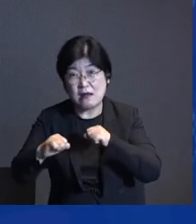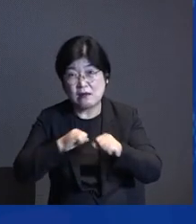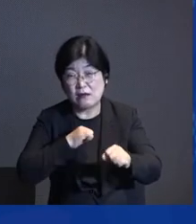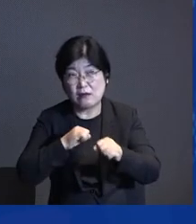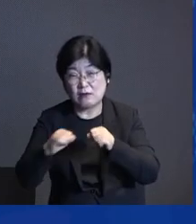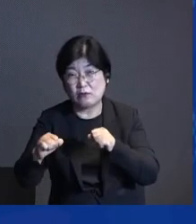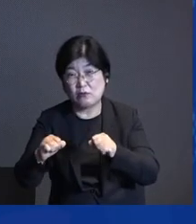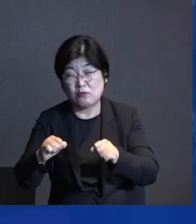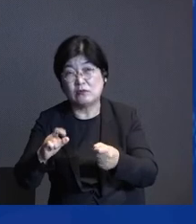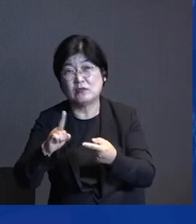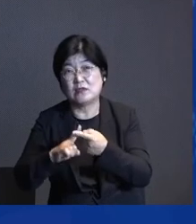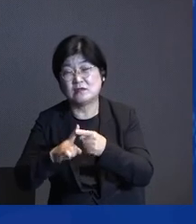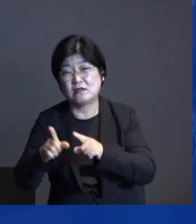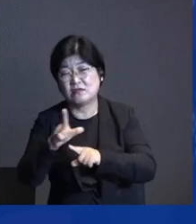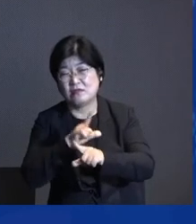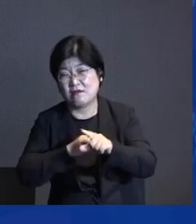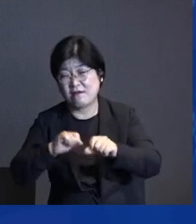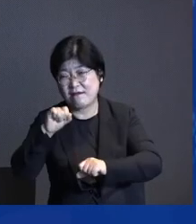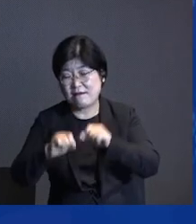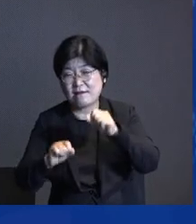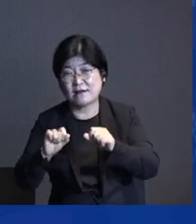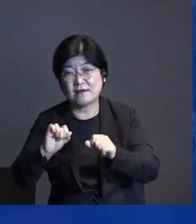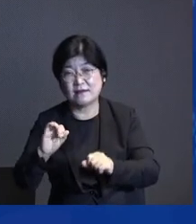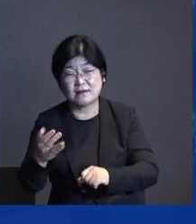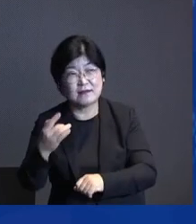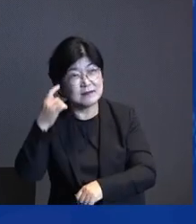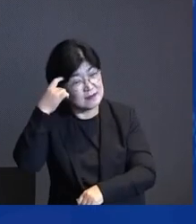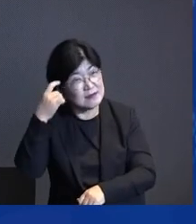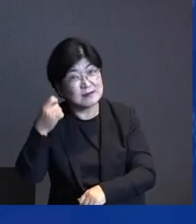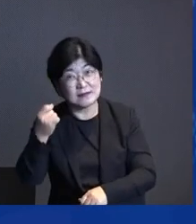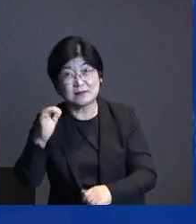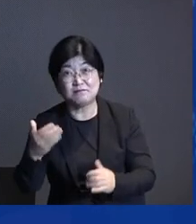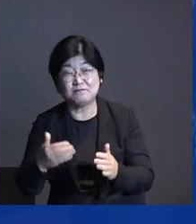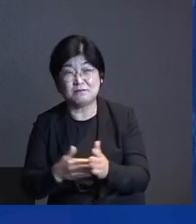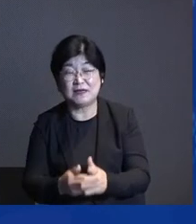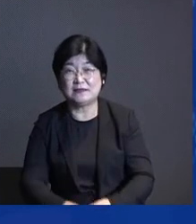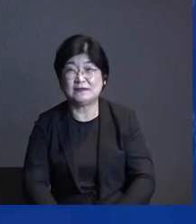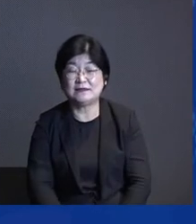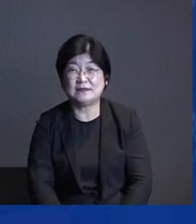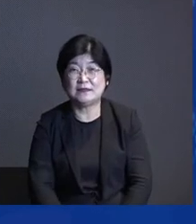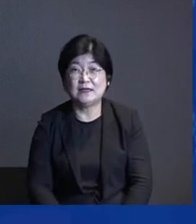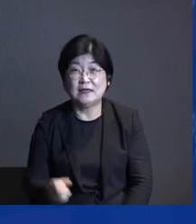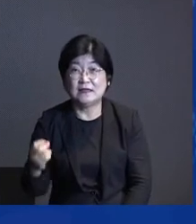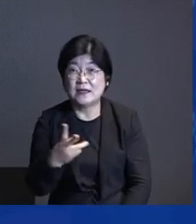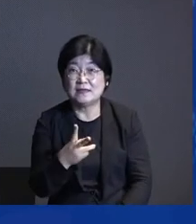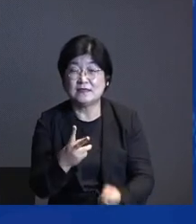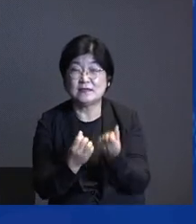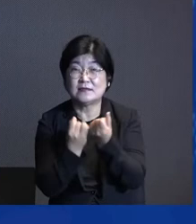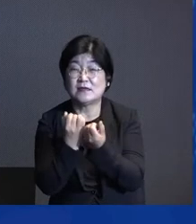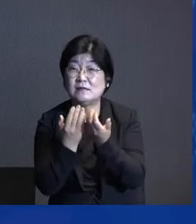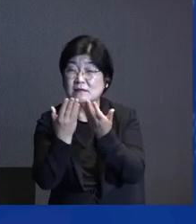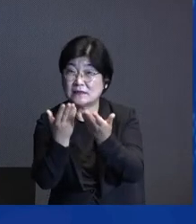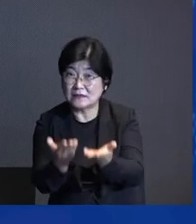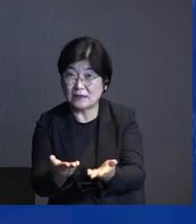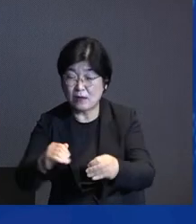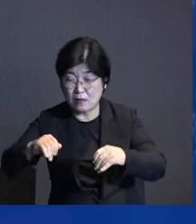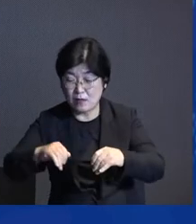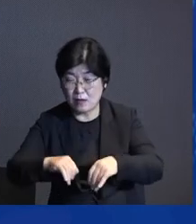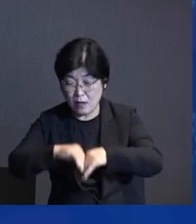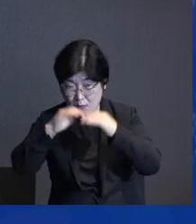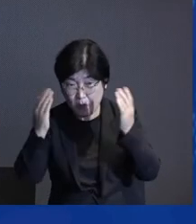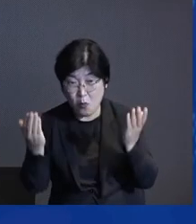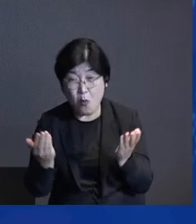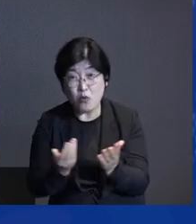I think this is kind of what I'm again taking also from all the other projects